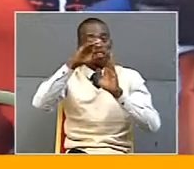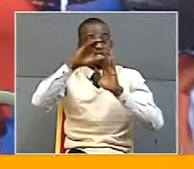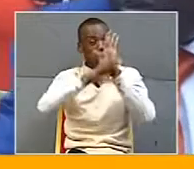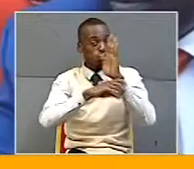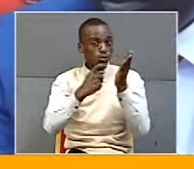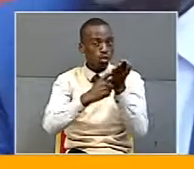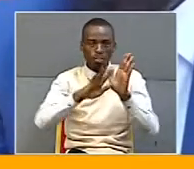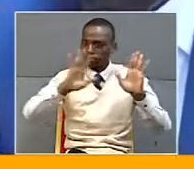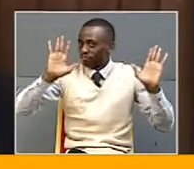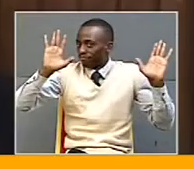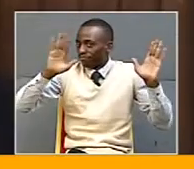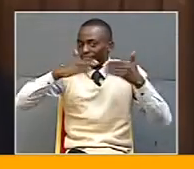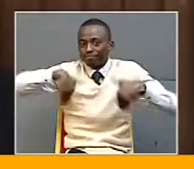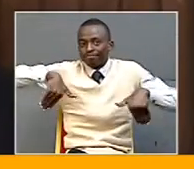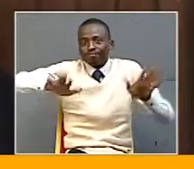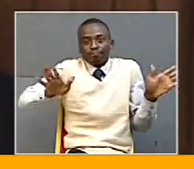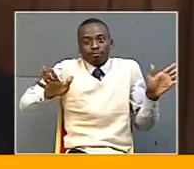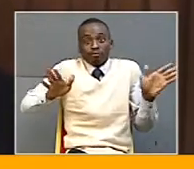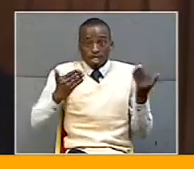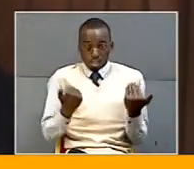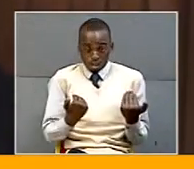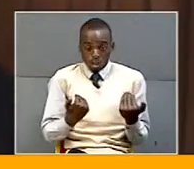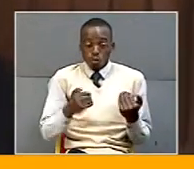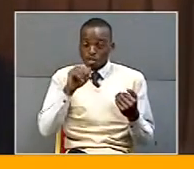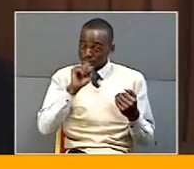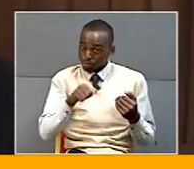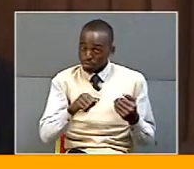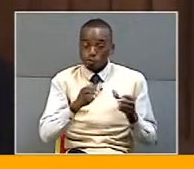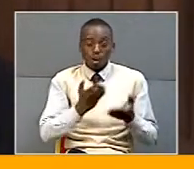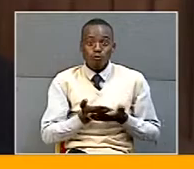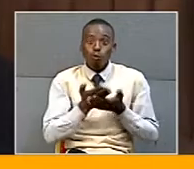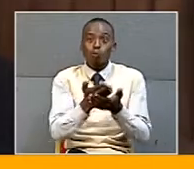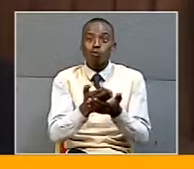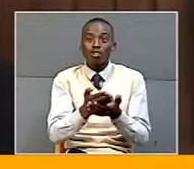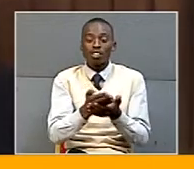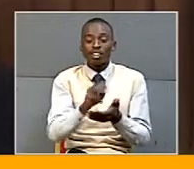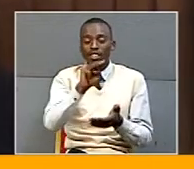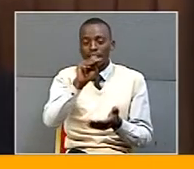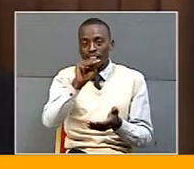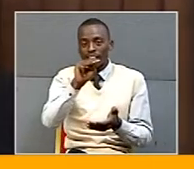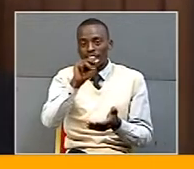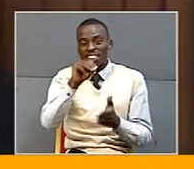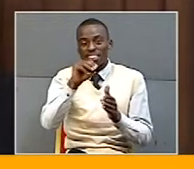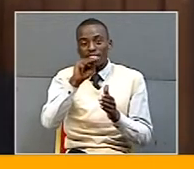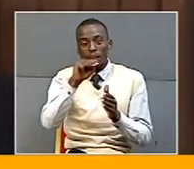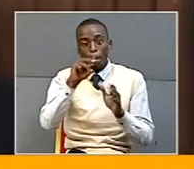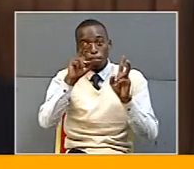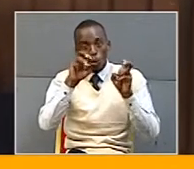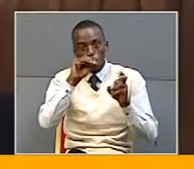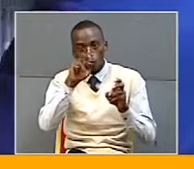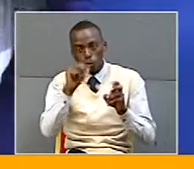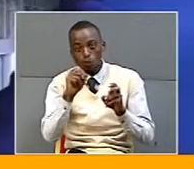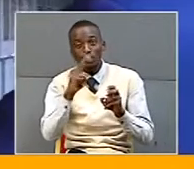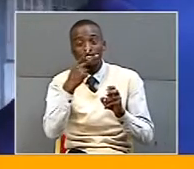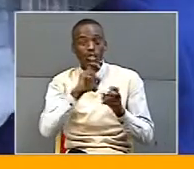of Uganda. We have been able to move the motion for the second reading of the bill. This is a